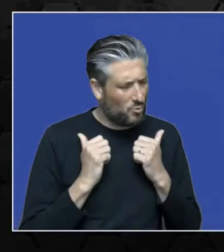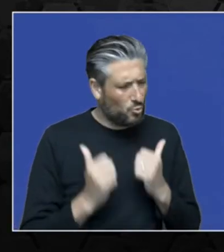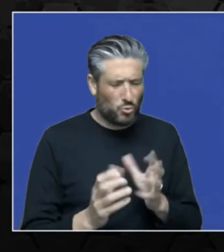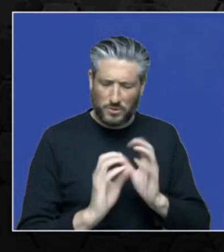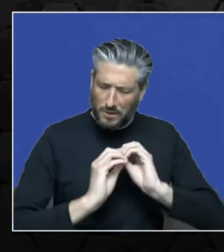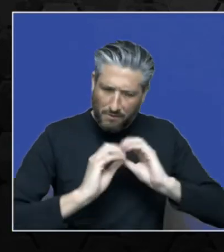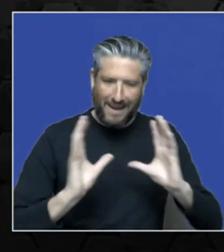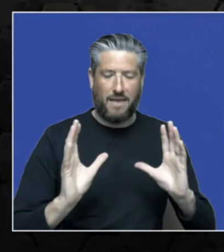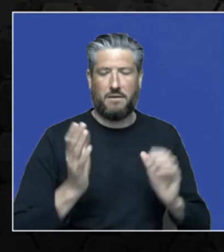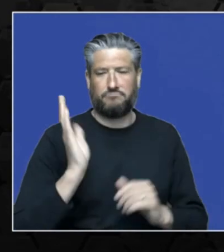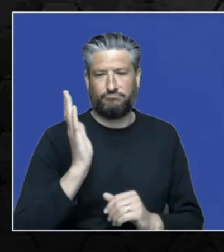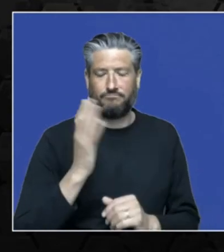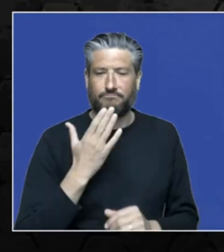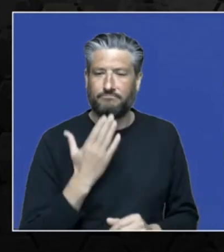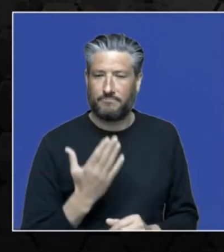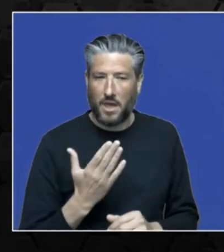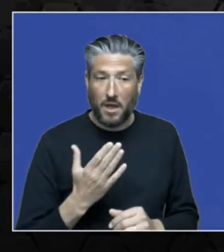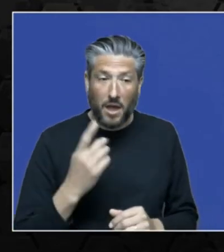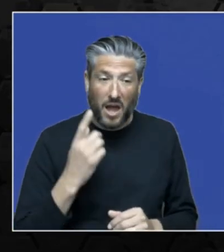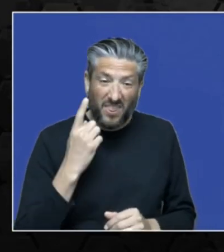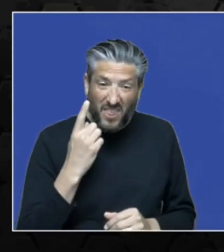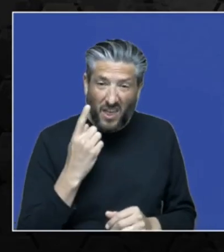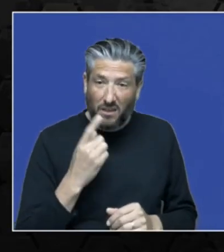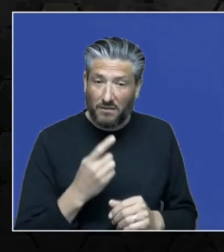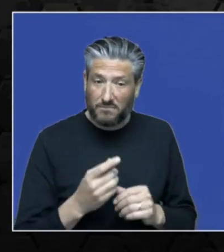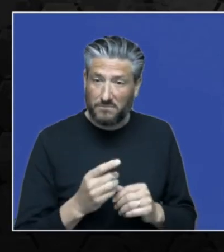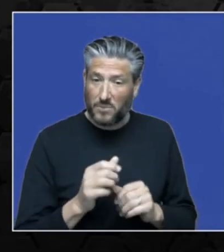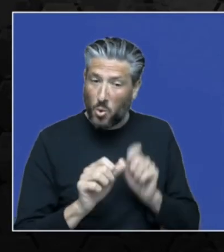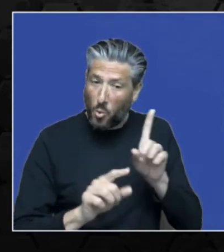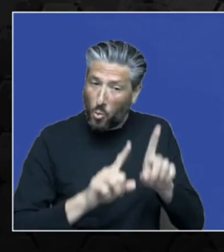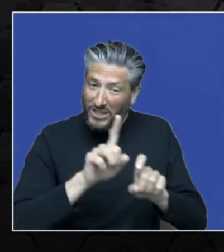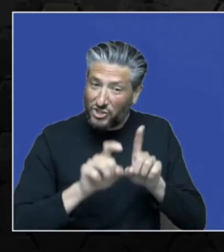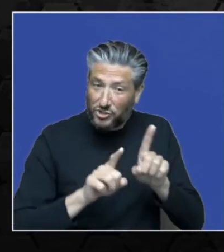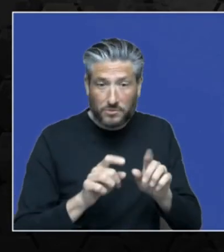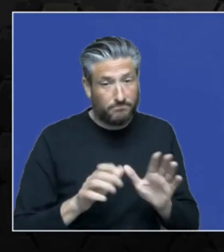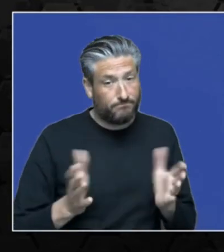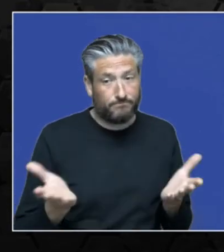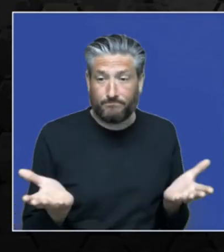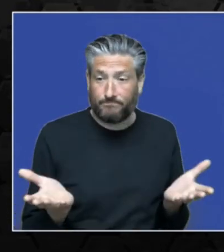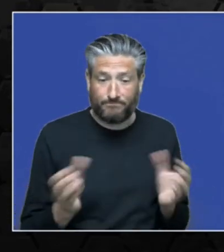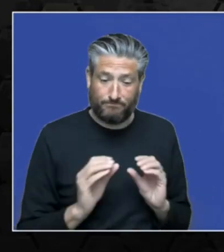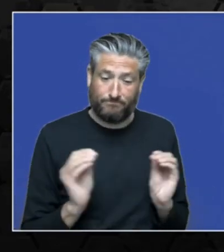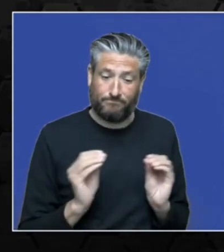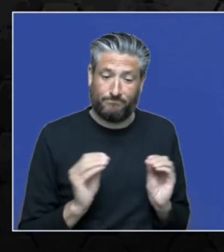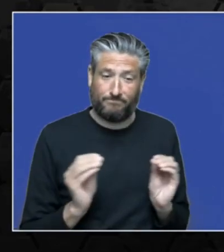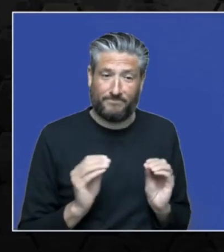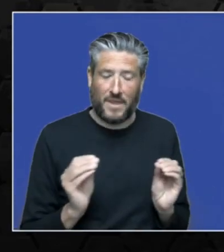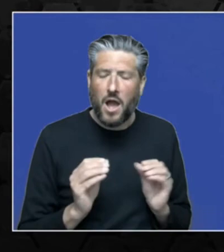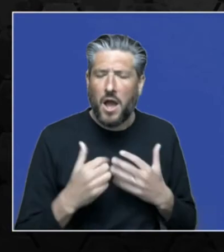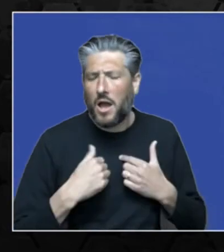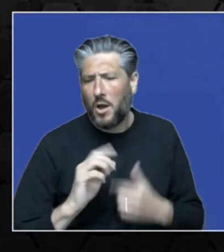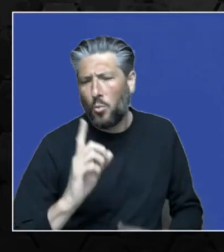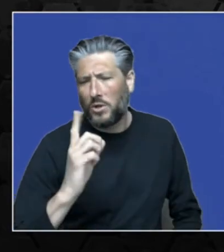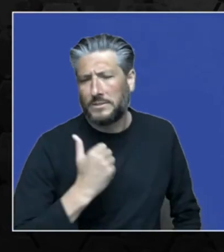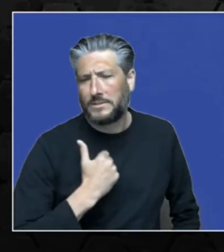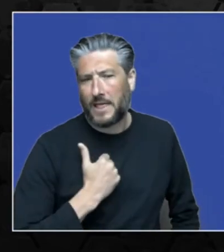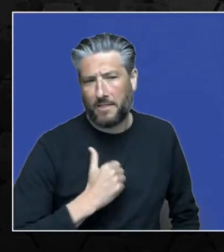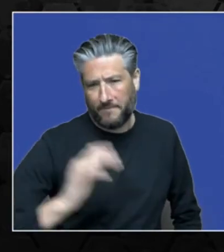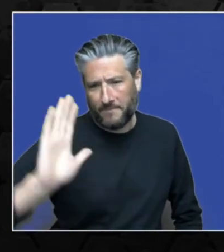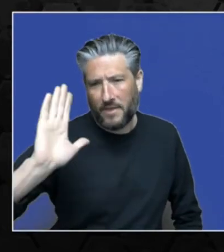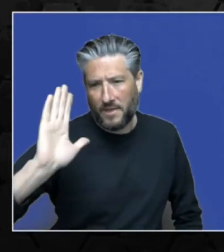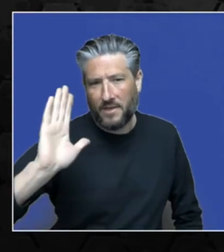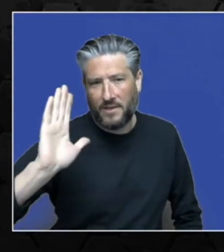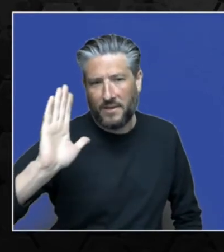session. I don't think we have any questions at the moment for you. Let me check for a bit. But I have one question for you. For those who are really